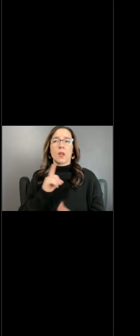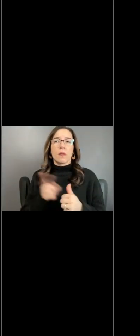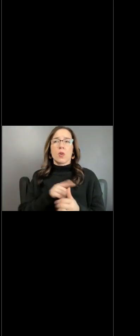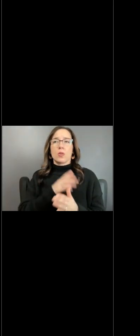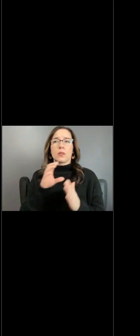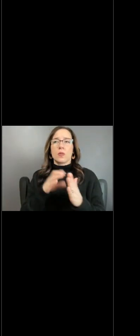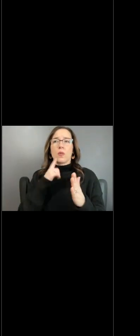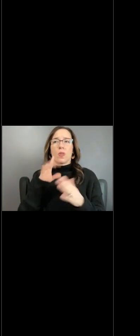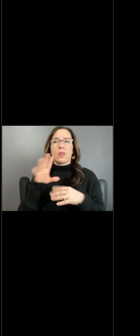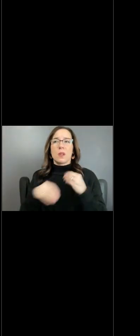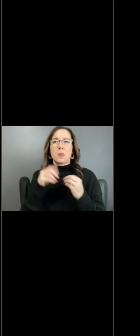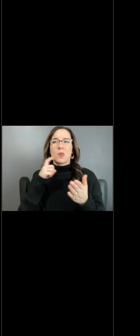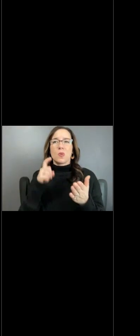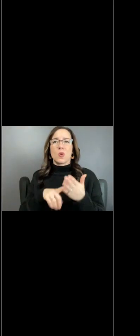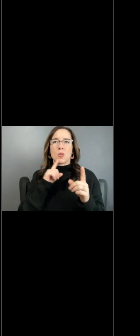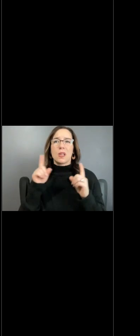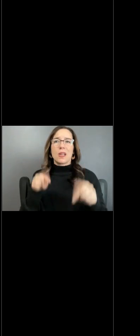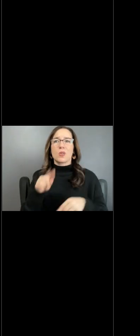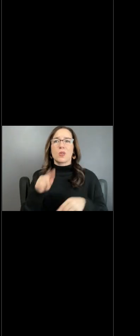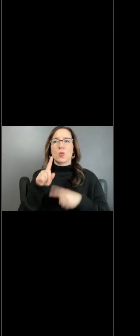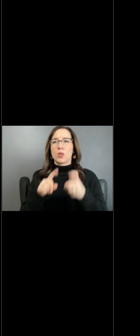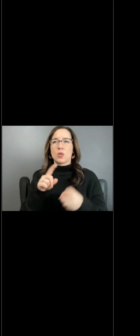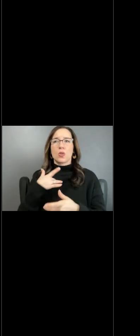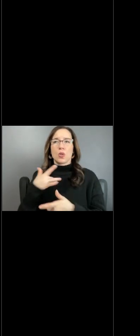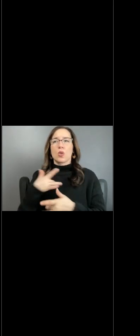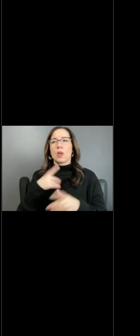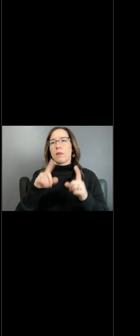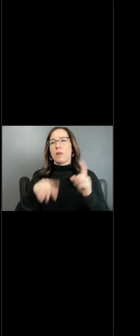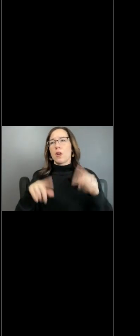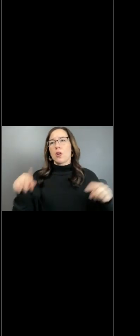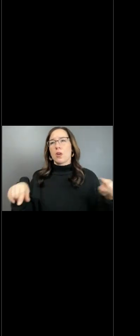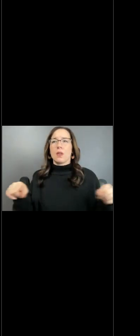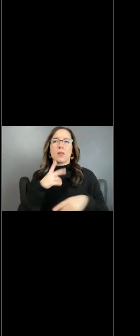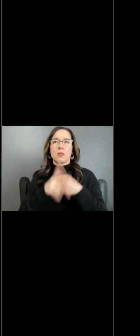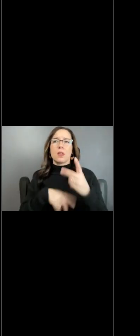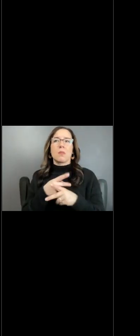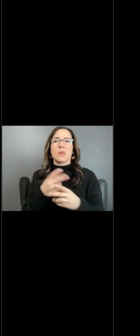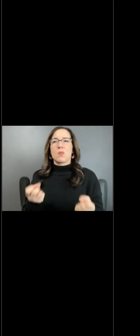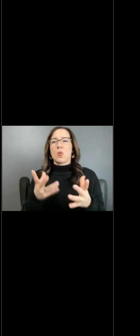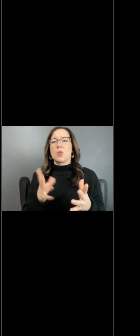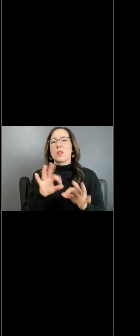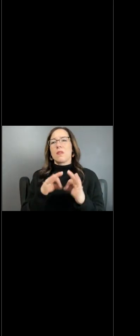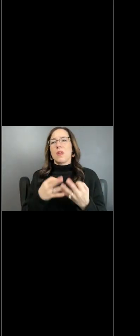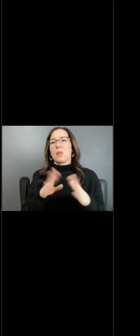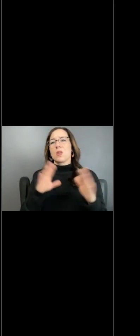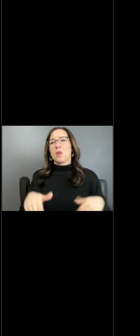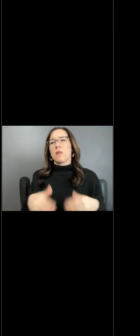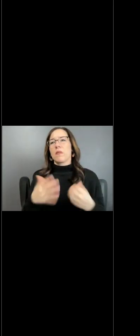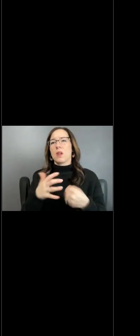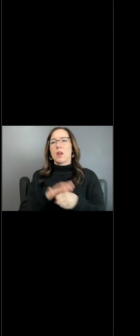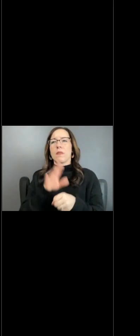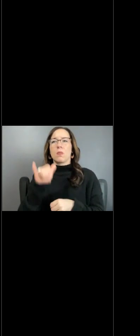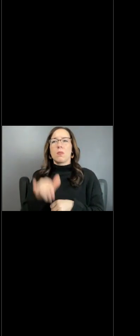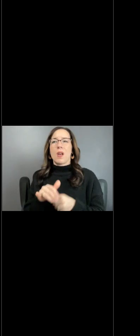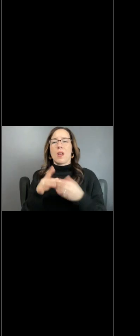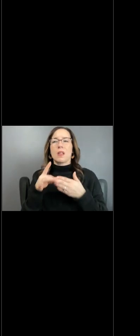notice answers questions concerning various types of multifamily dwellings covered by the guidelines.